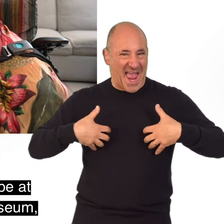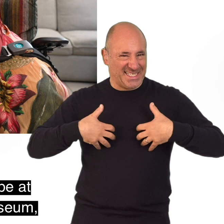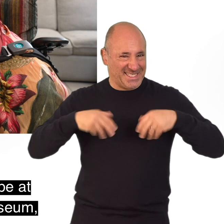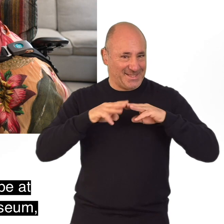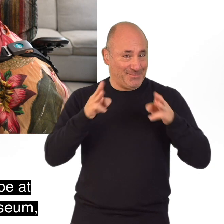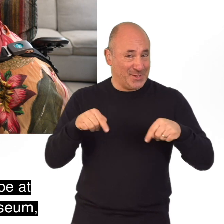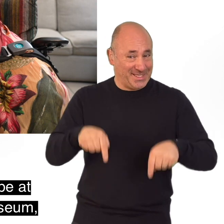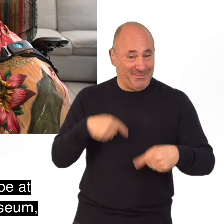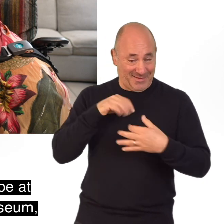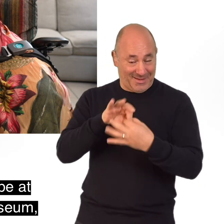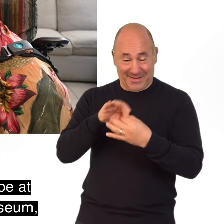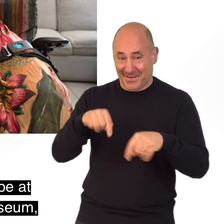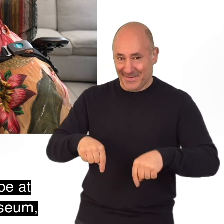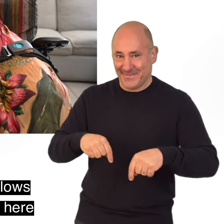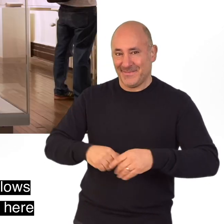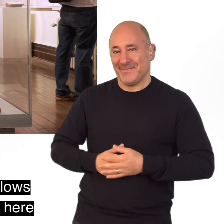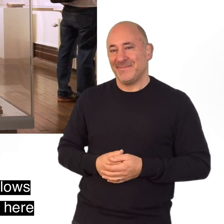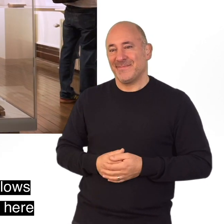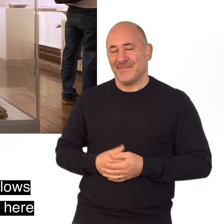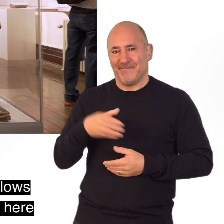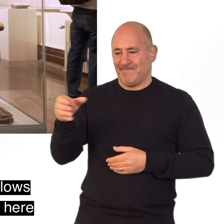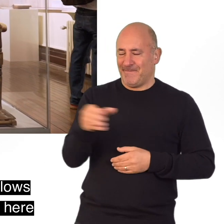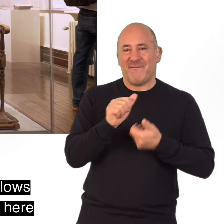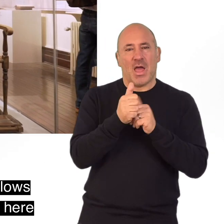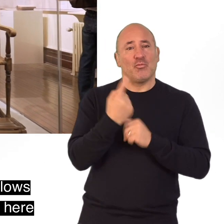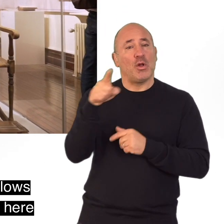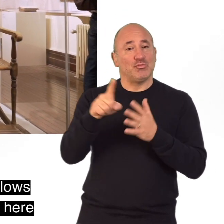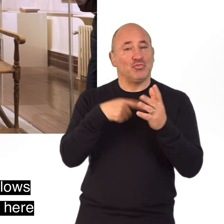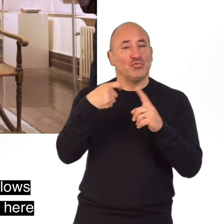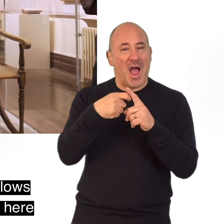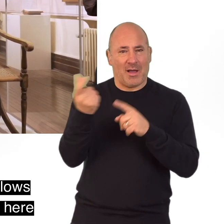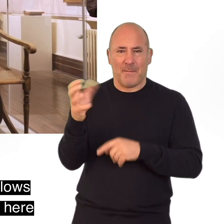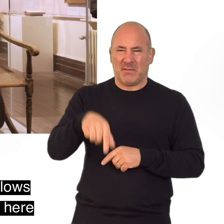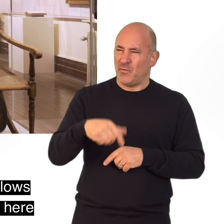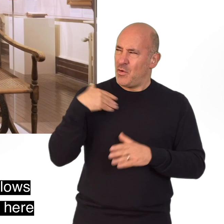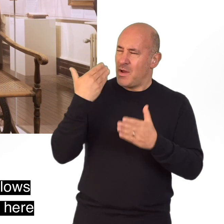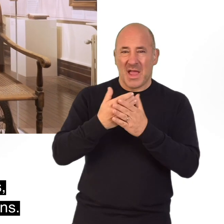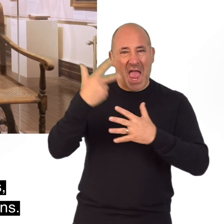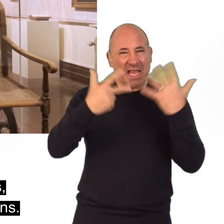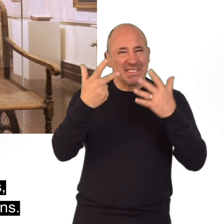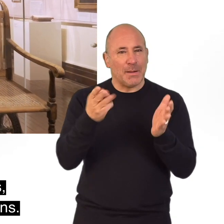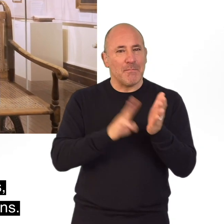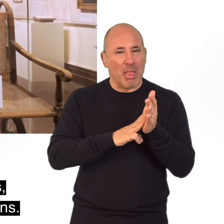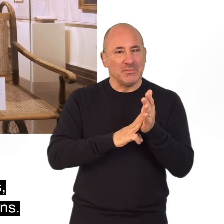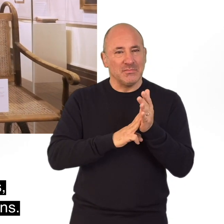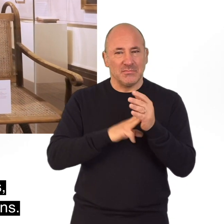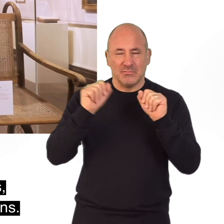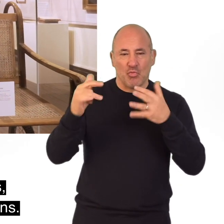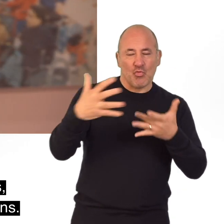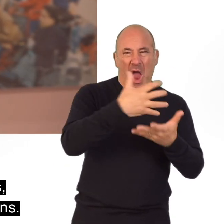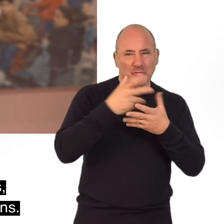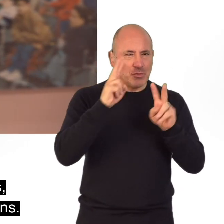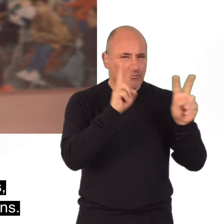them, Hastings Museum. And Jack is one of our fellows who's been on placement here for the last 18